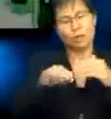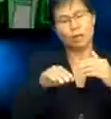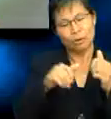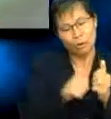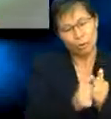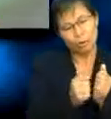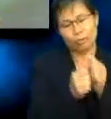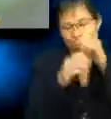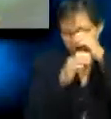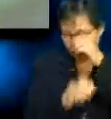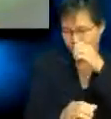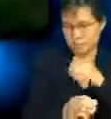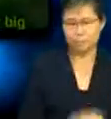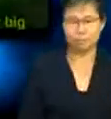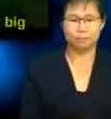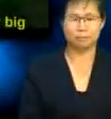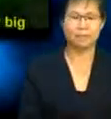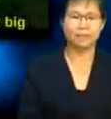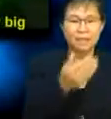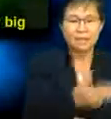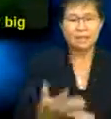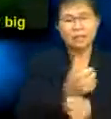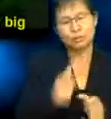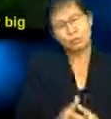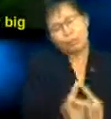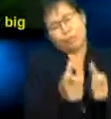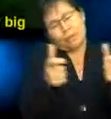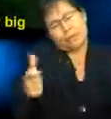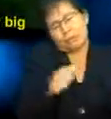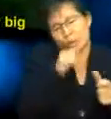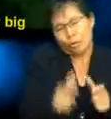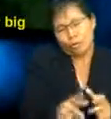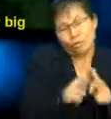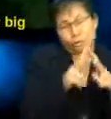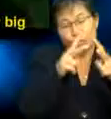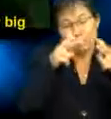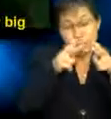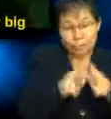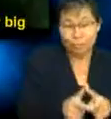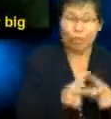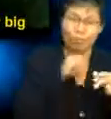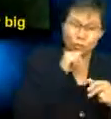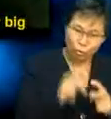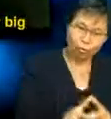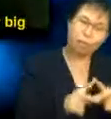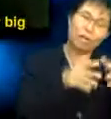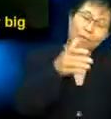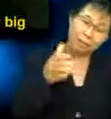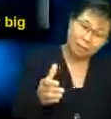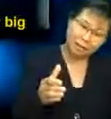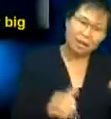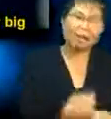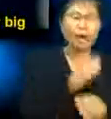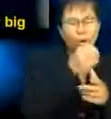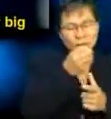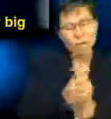a microscope. Things get to be so big. Not very